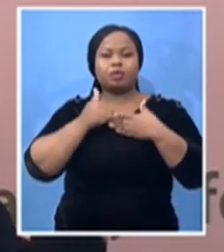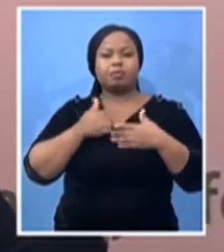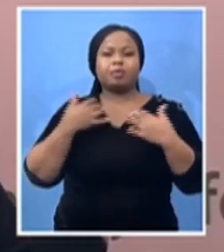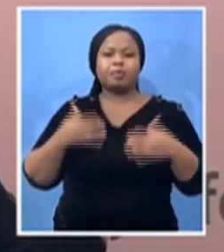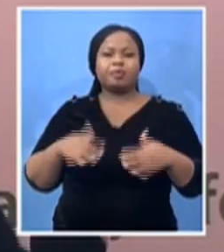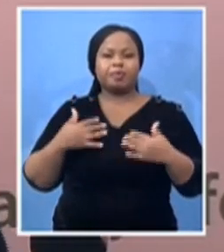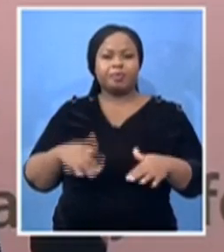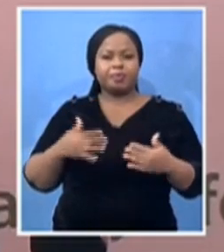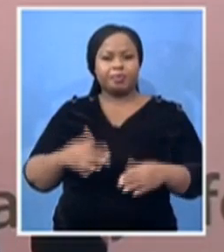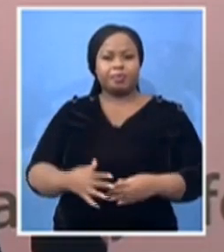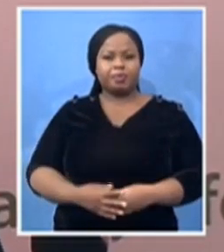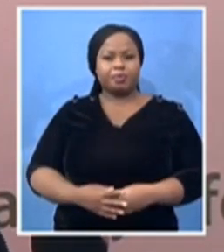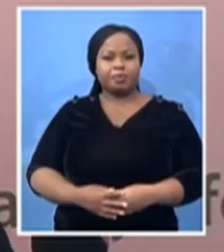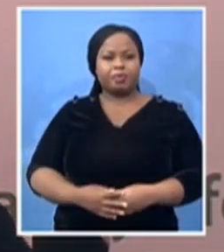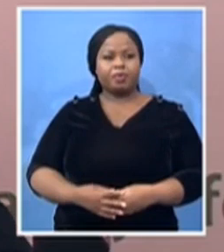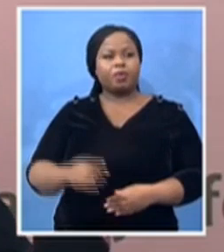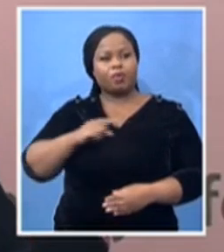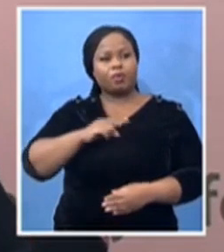committed about